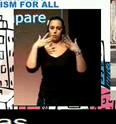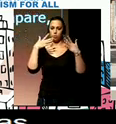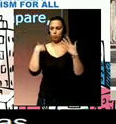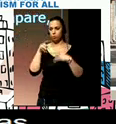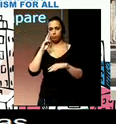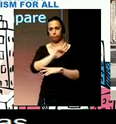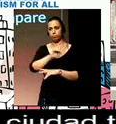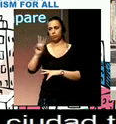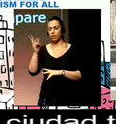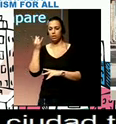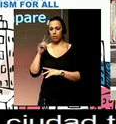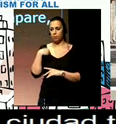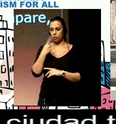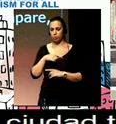own